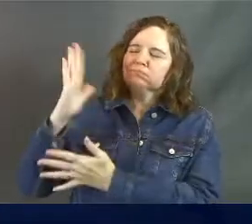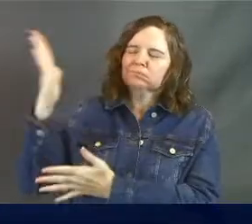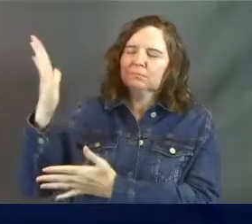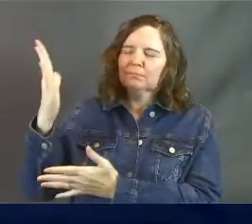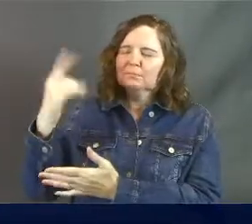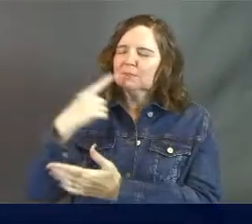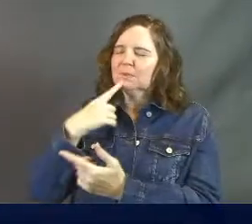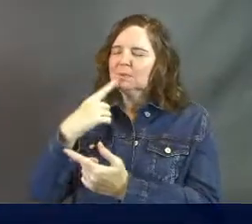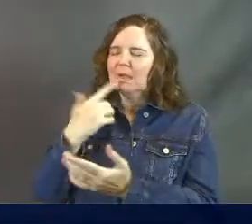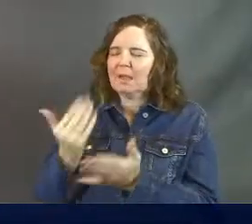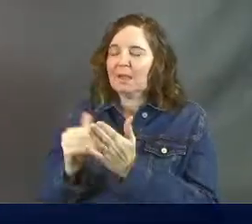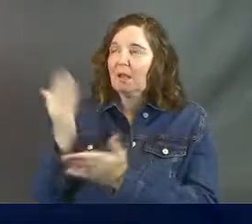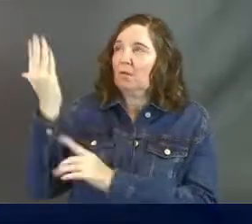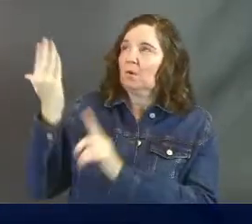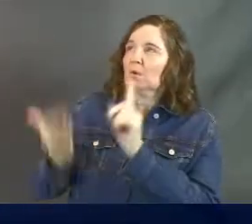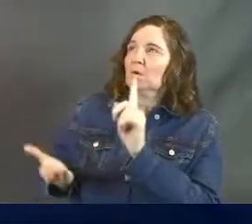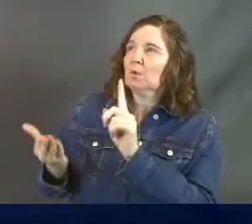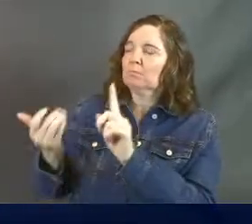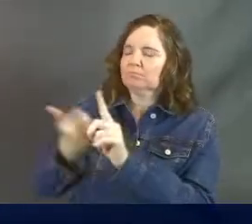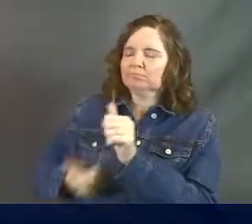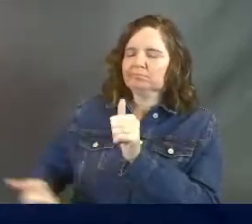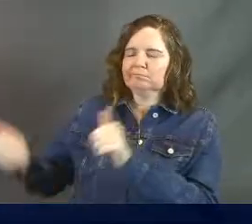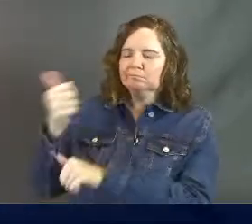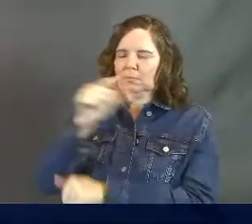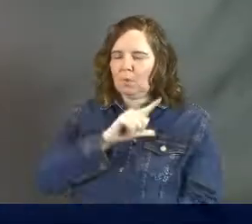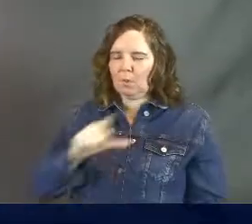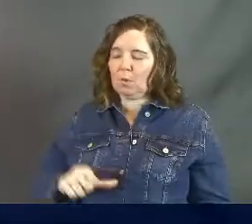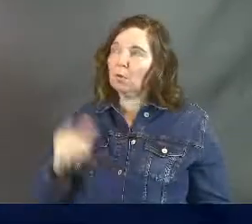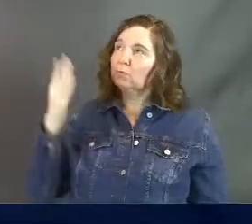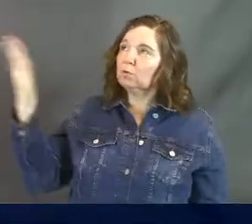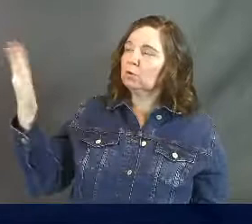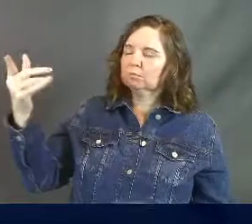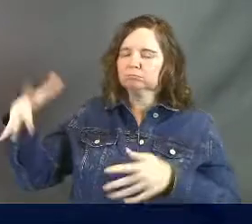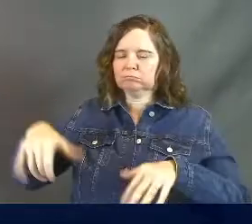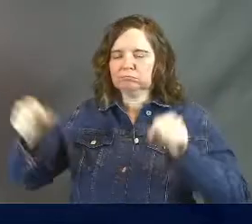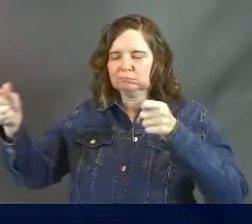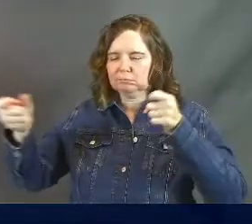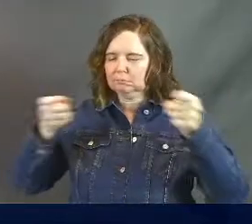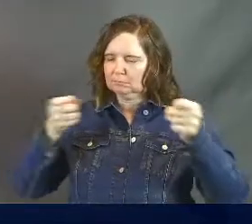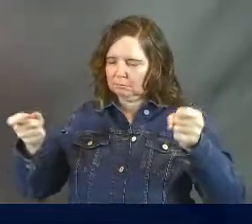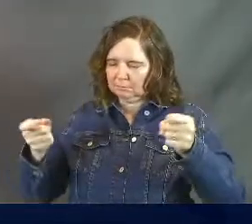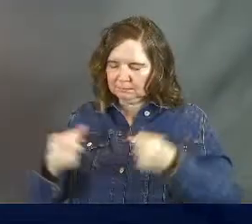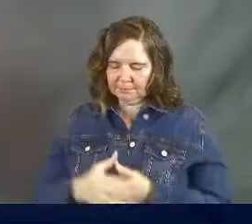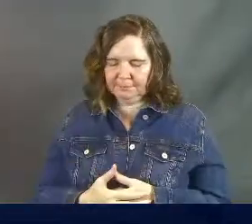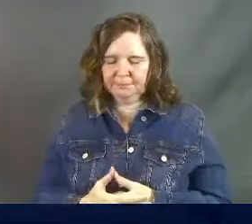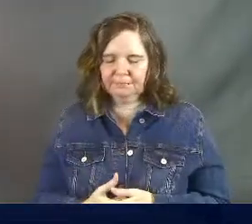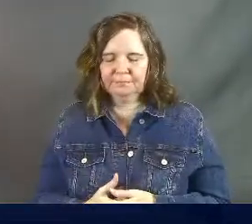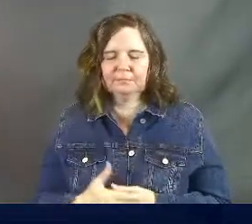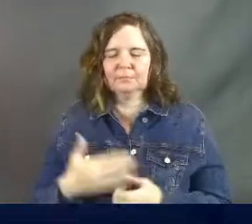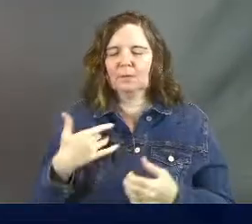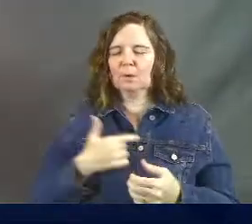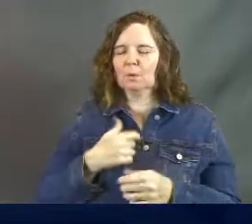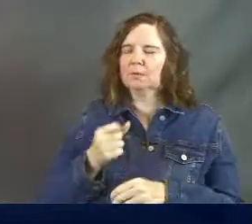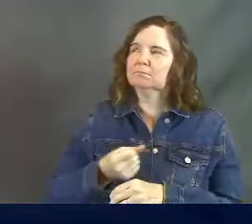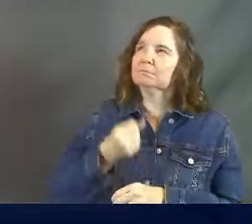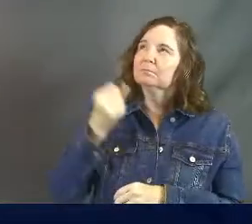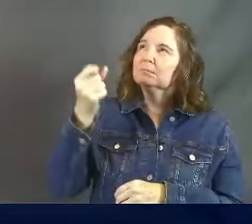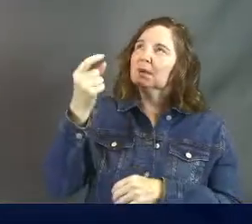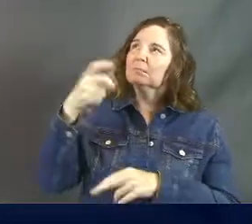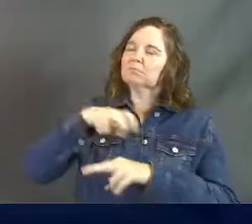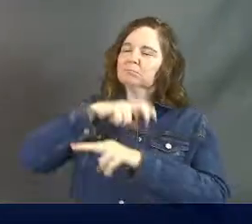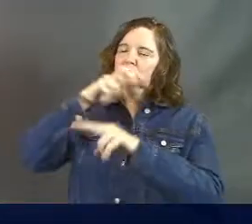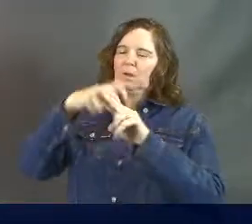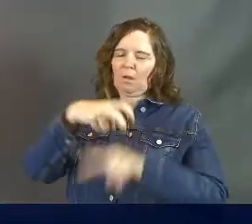God, to say again that you are Lord and that you are in control. God, we place you on